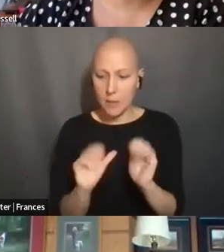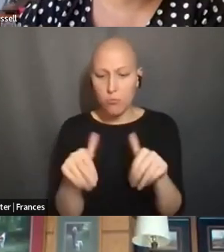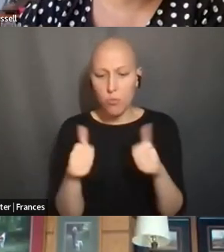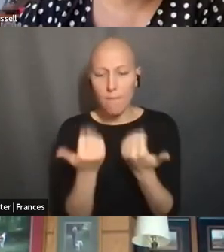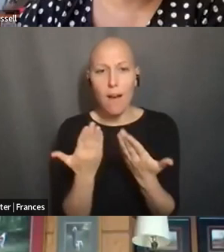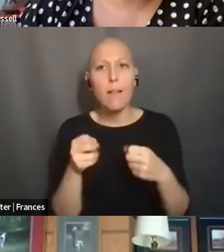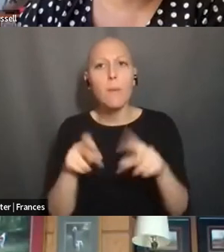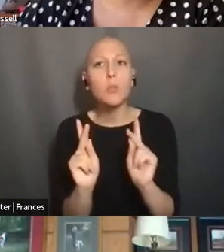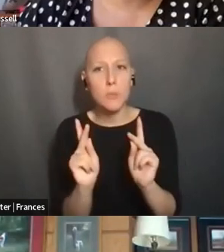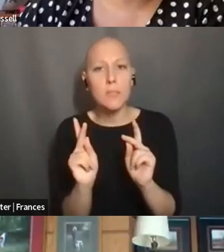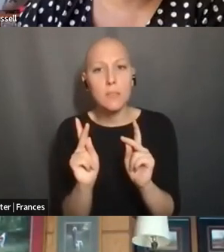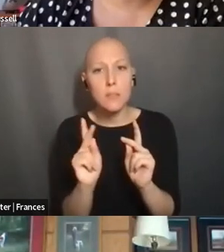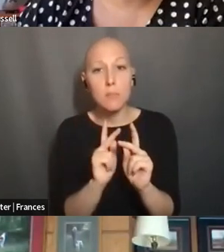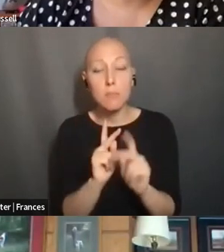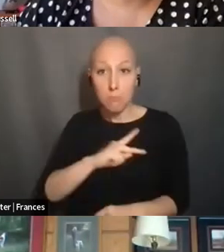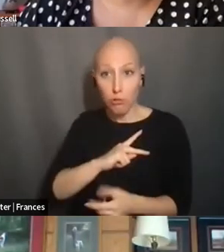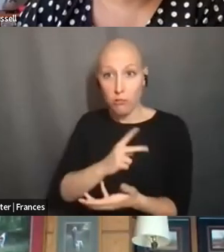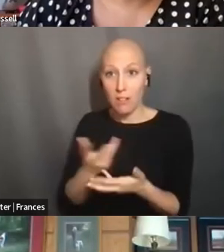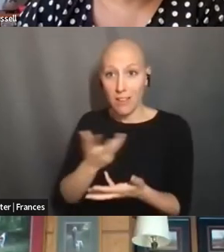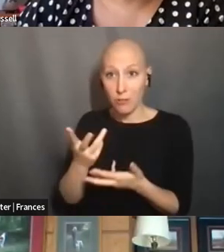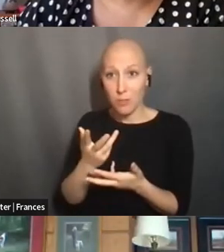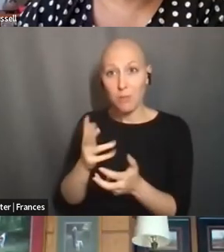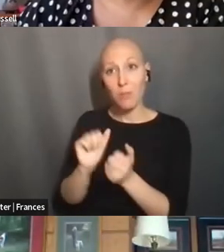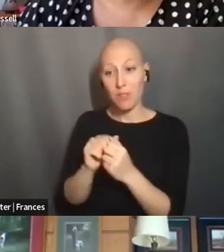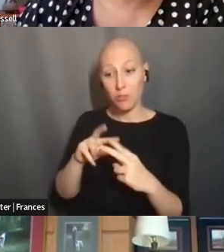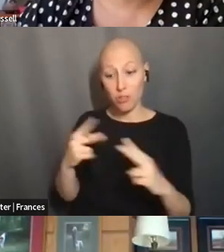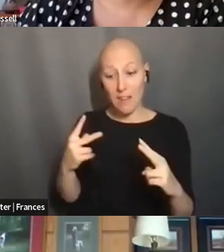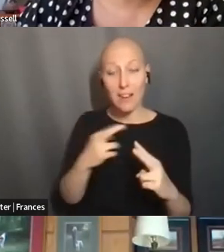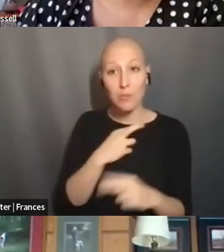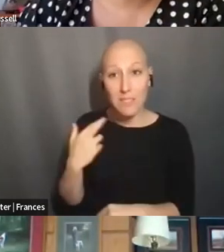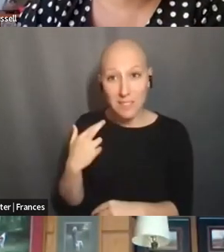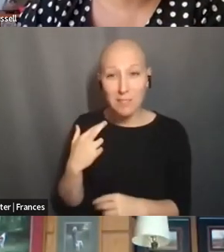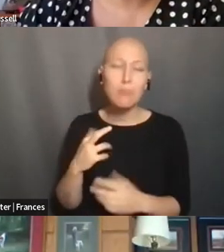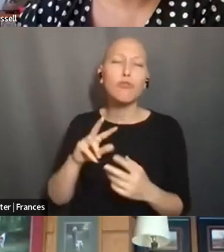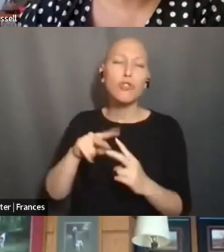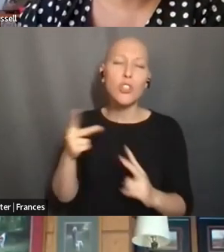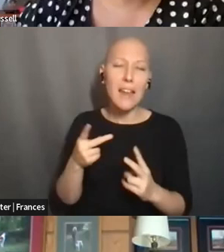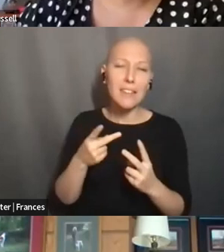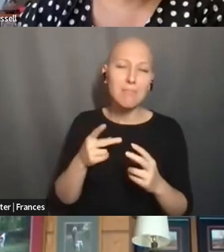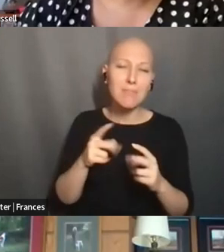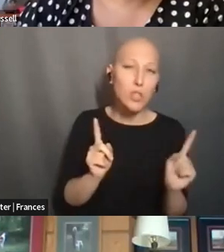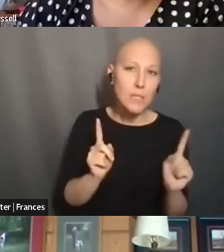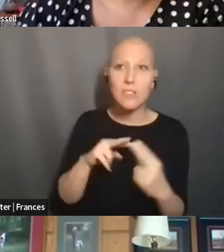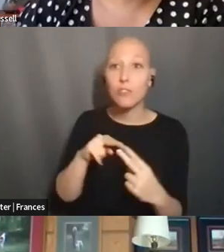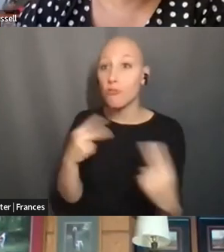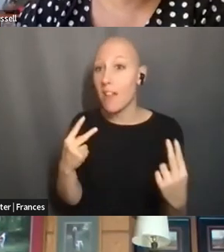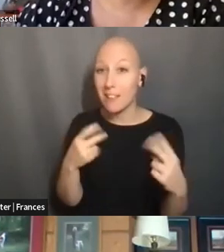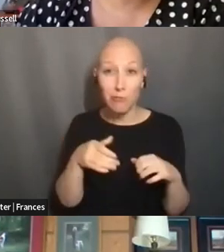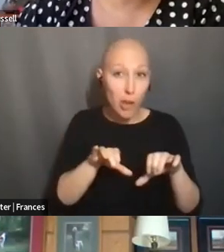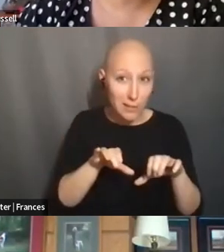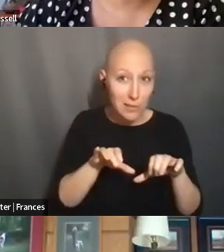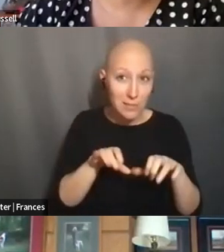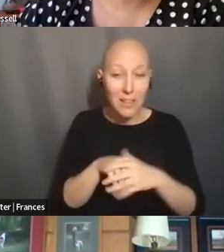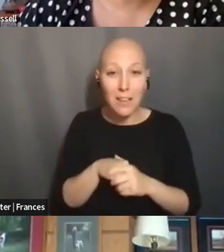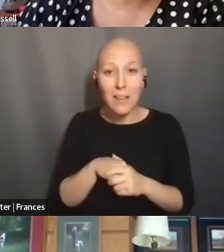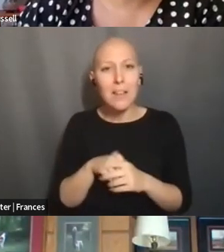personal engagement with your genetic risk or genetic chance or genetic difference in a space where there may not